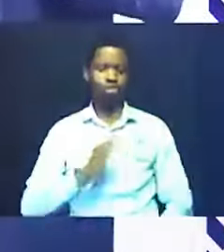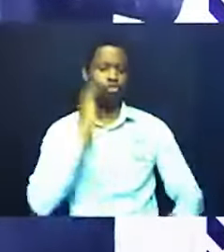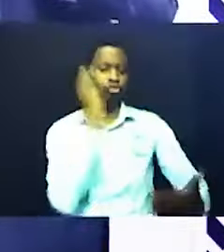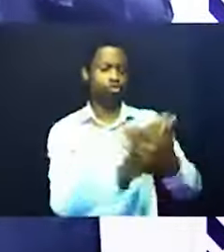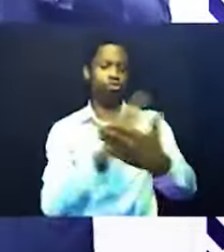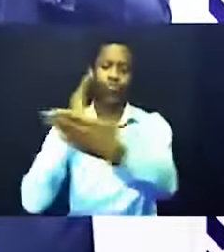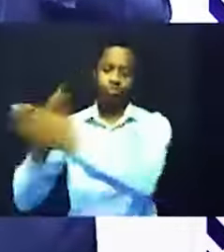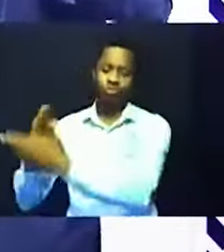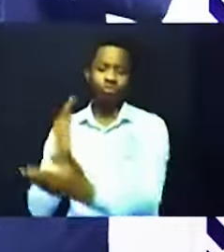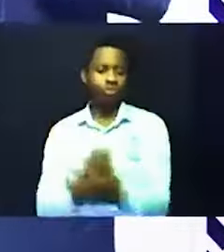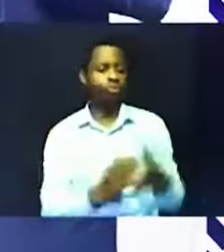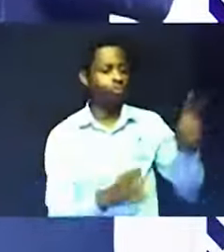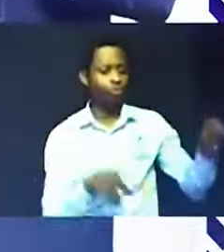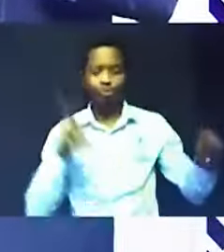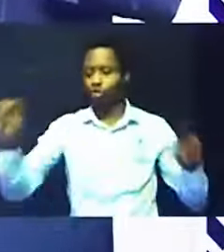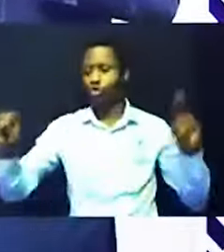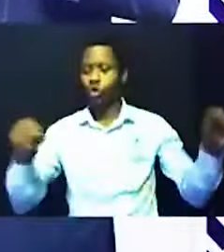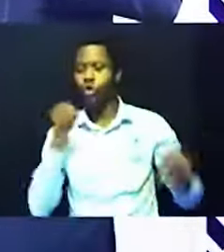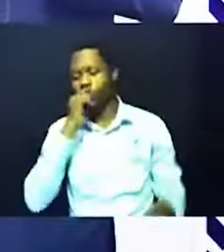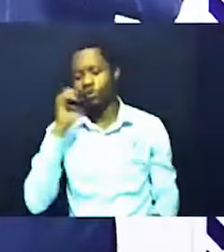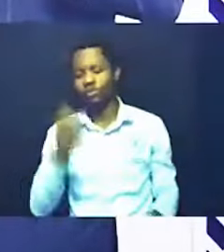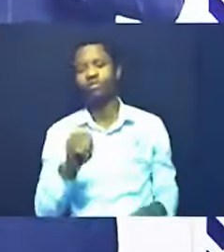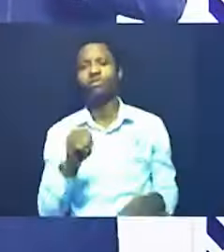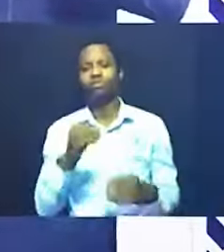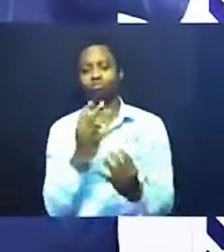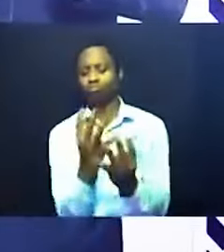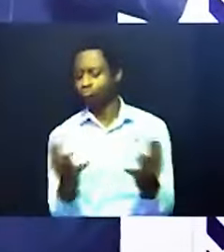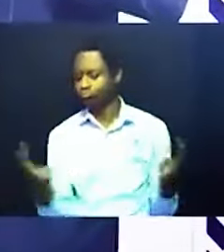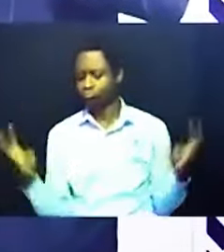is perpetuating in and around